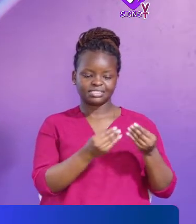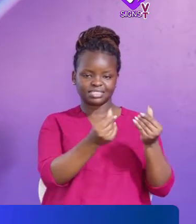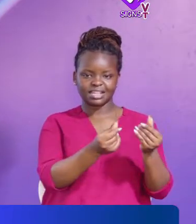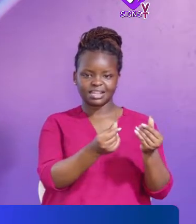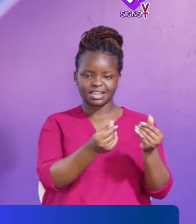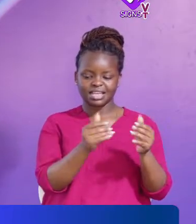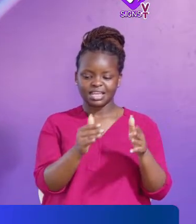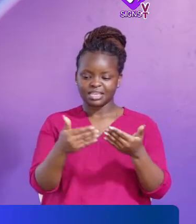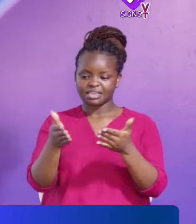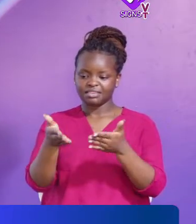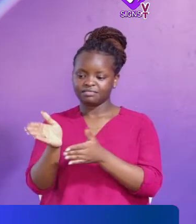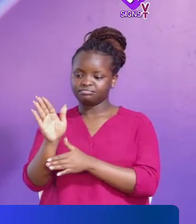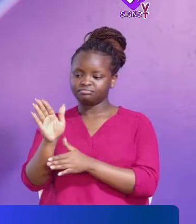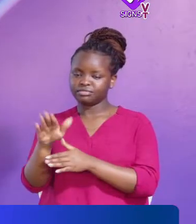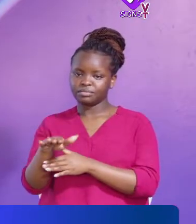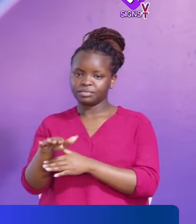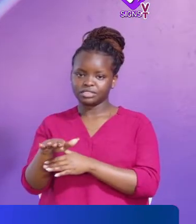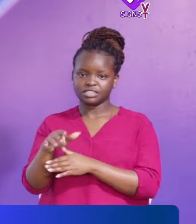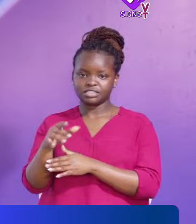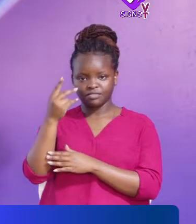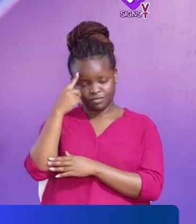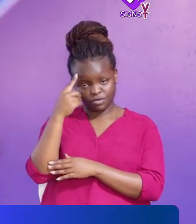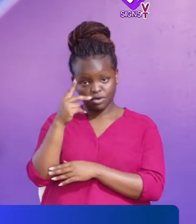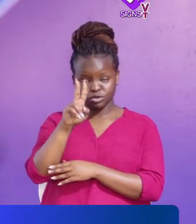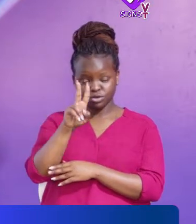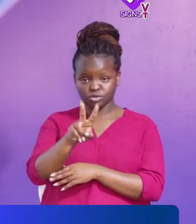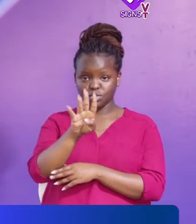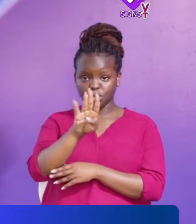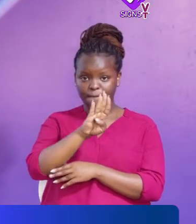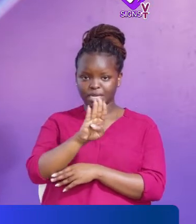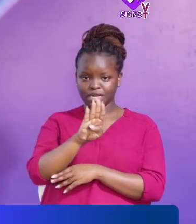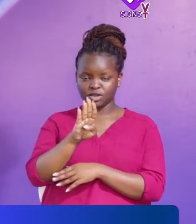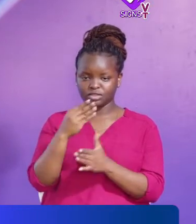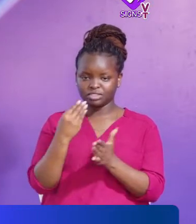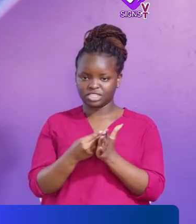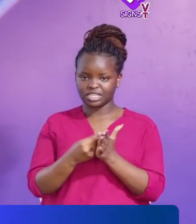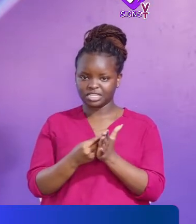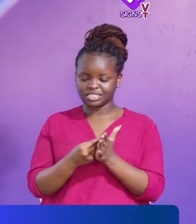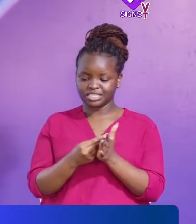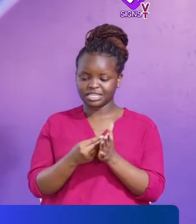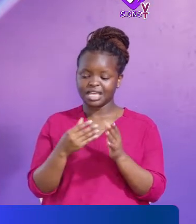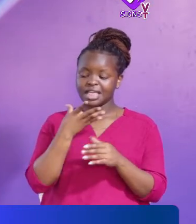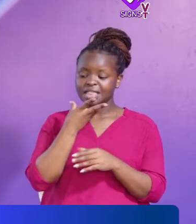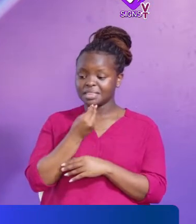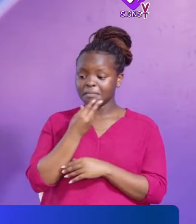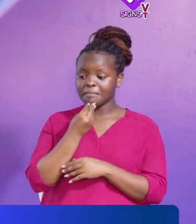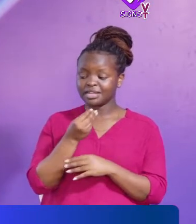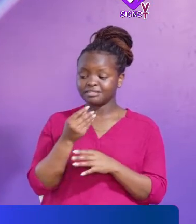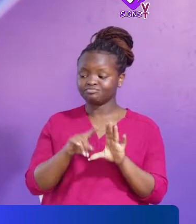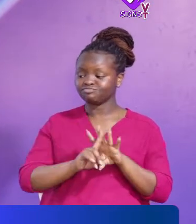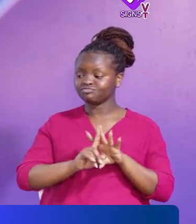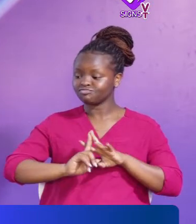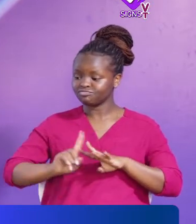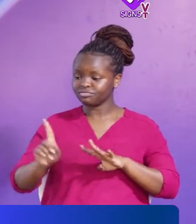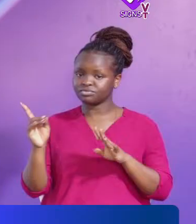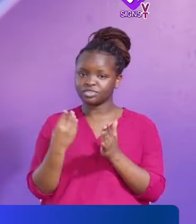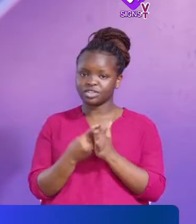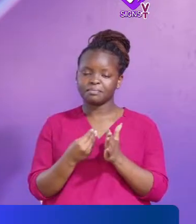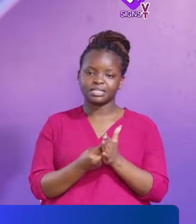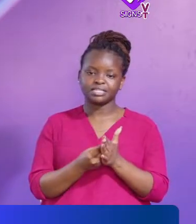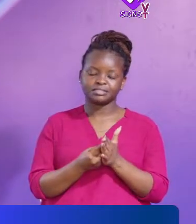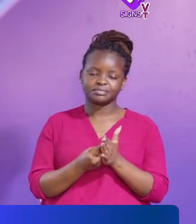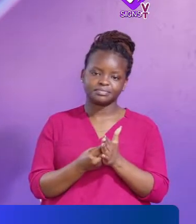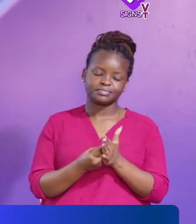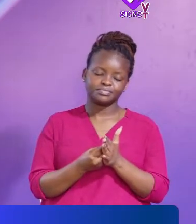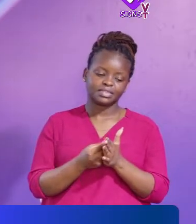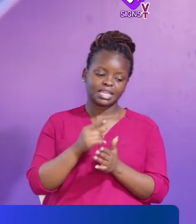2 billion shillings. 2 billion? Yes, and the guy went with the money. I've seen cases. This is